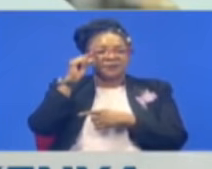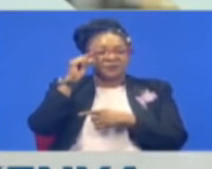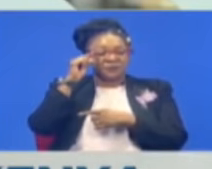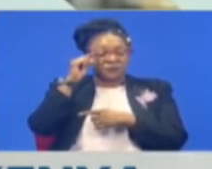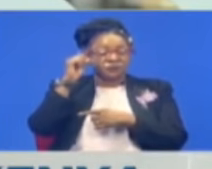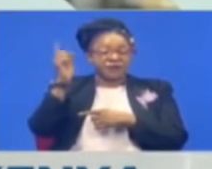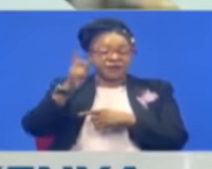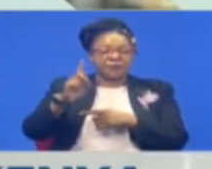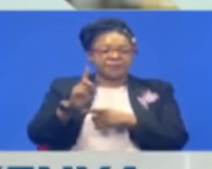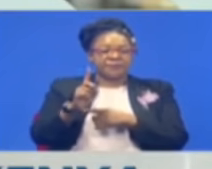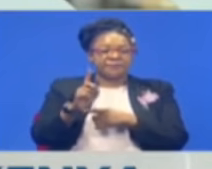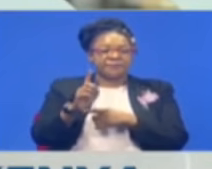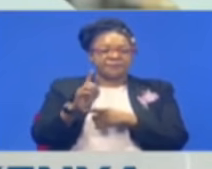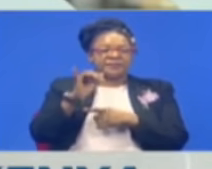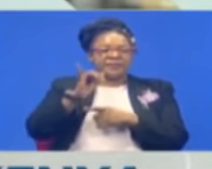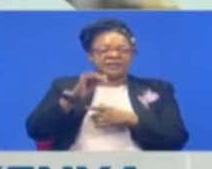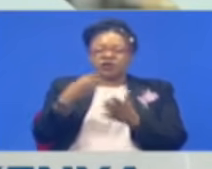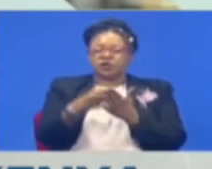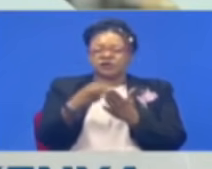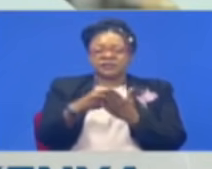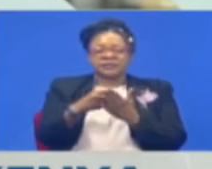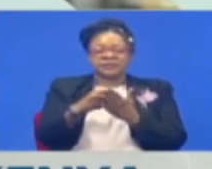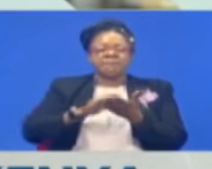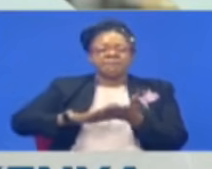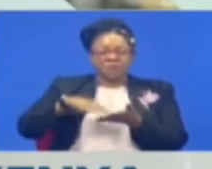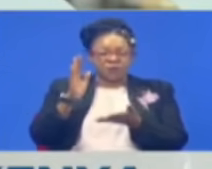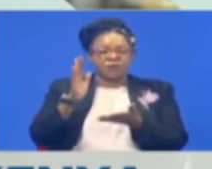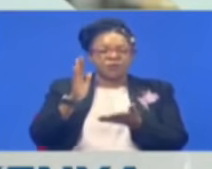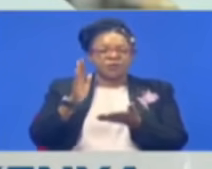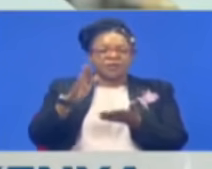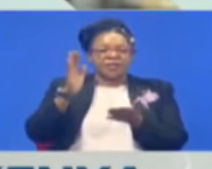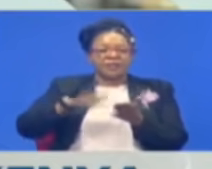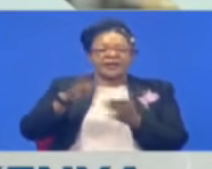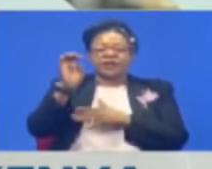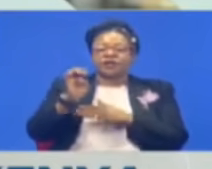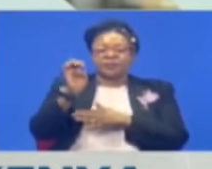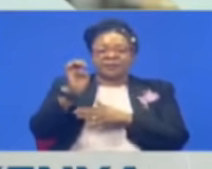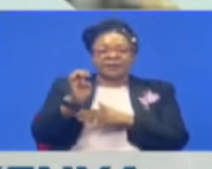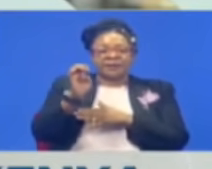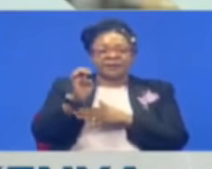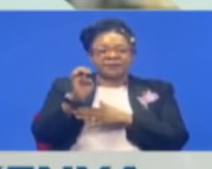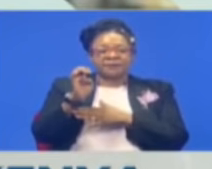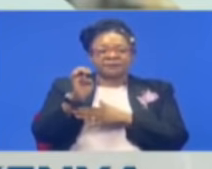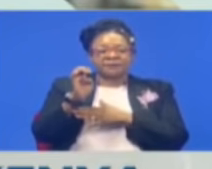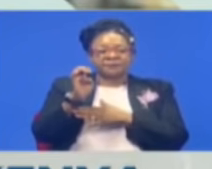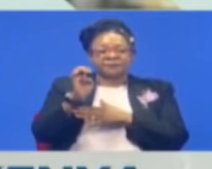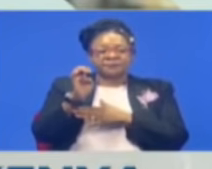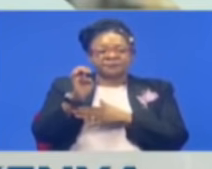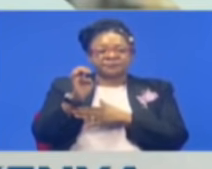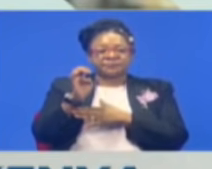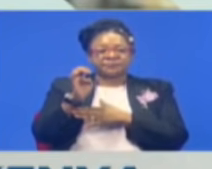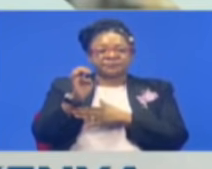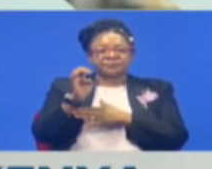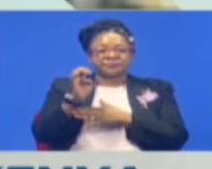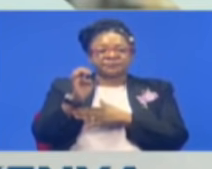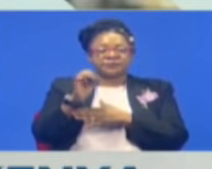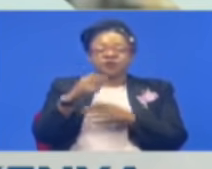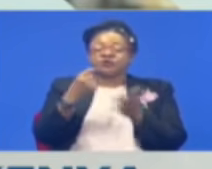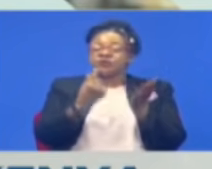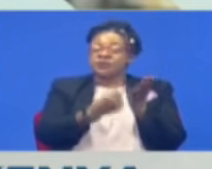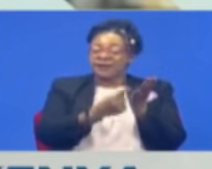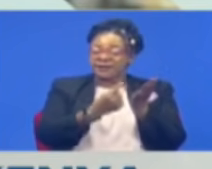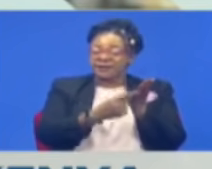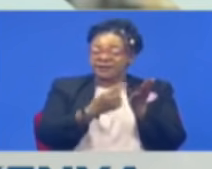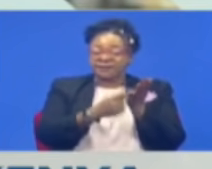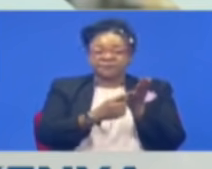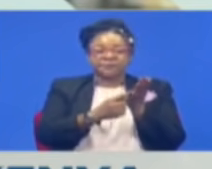Nairobi. It cost us more than Ethiopians were able to build in a longer term. Uganda was